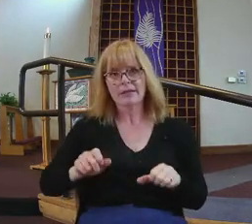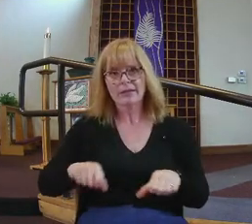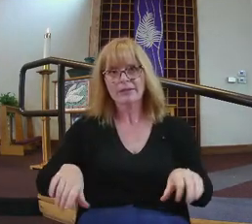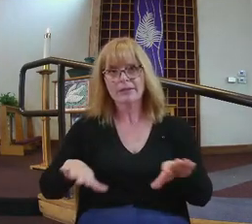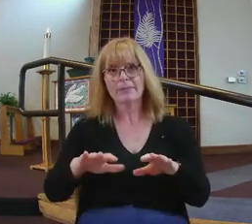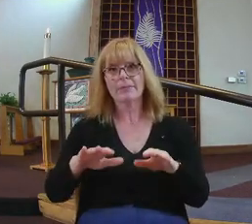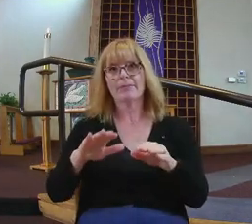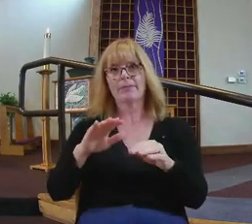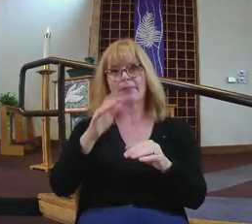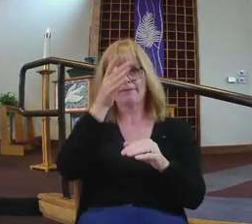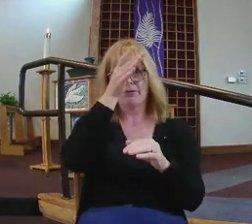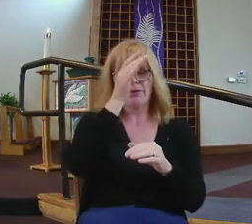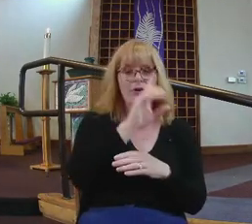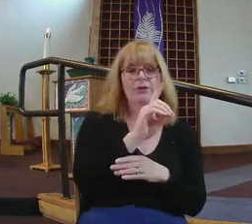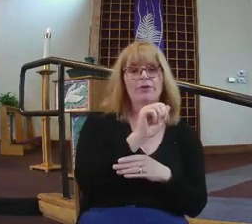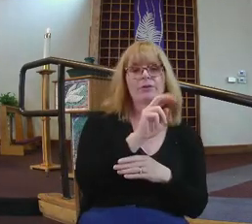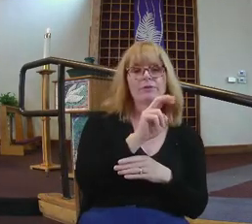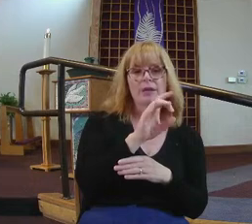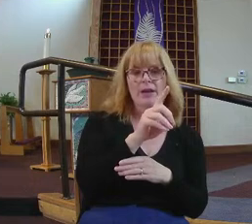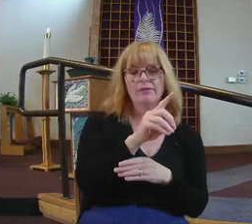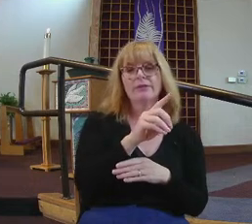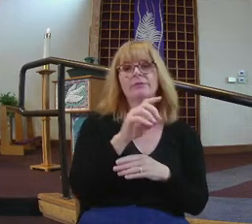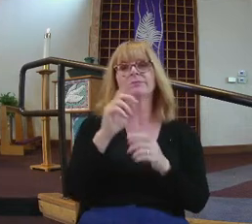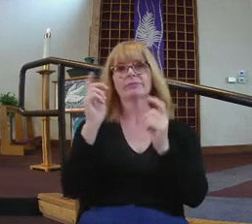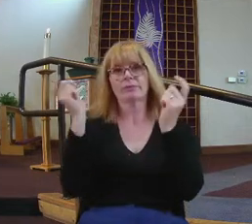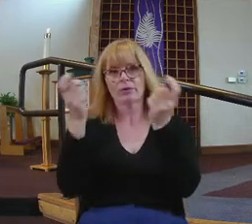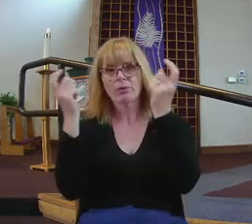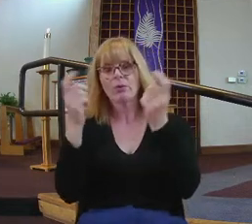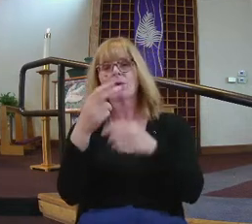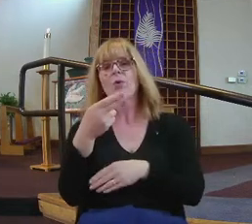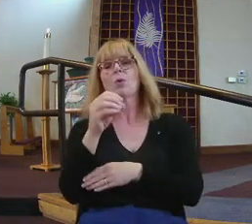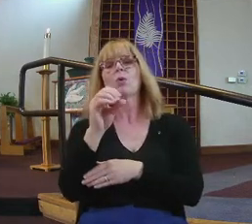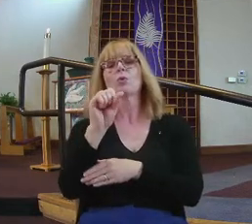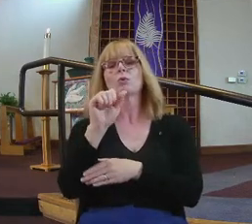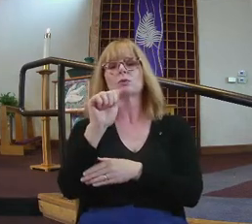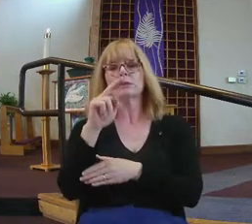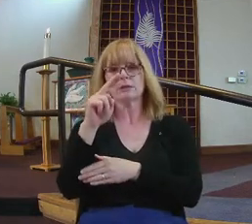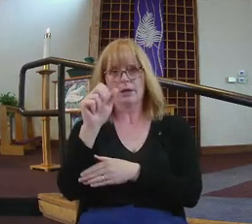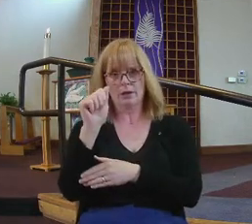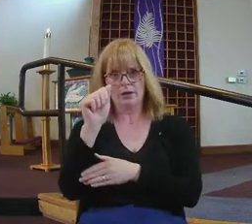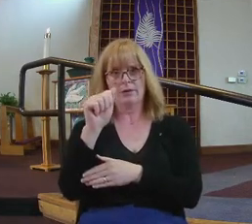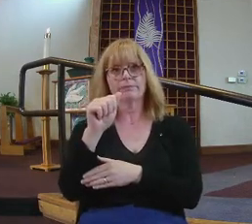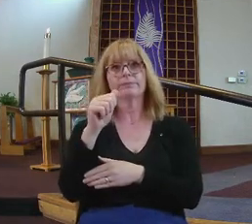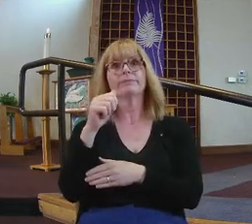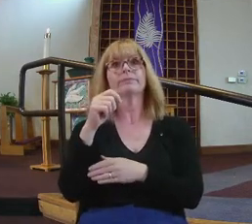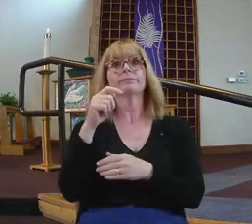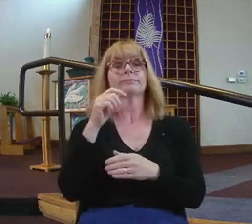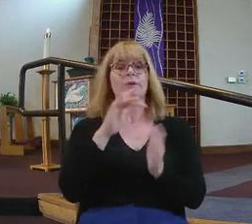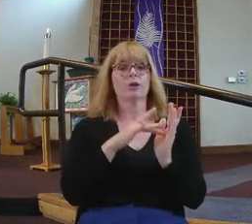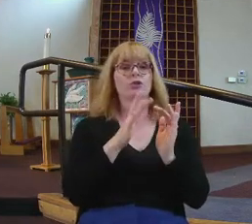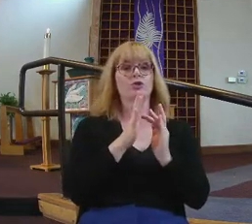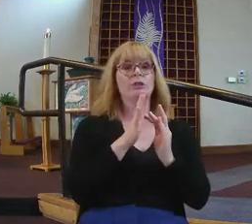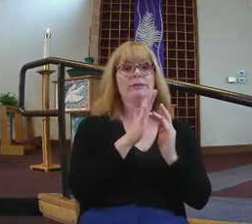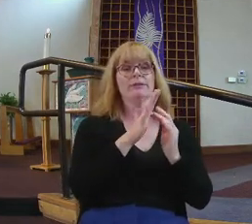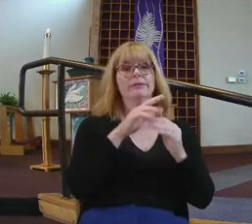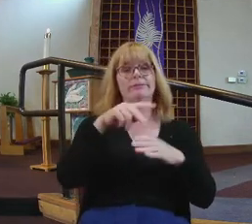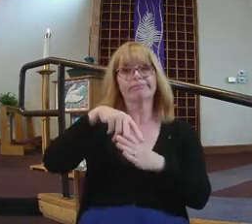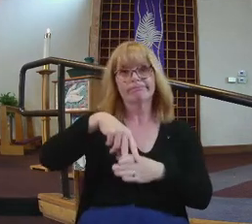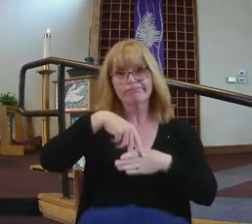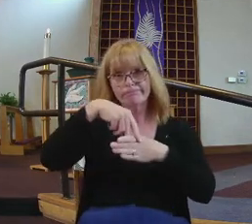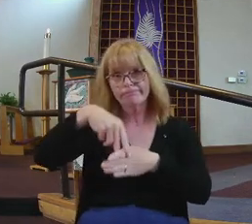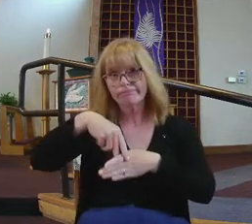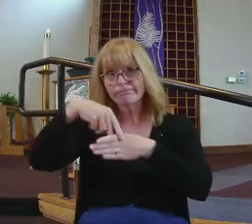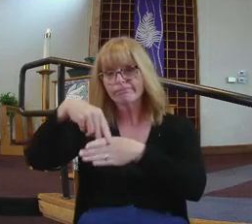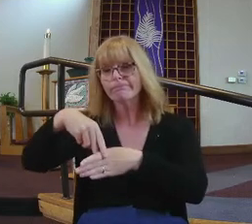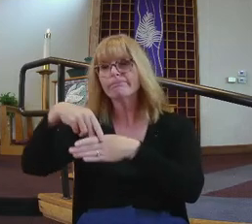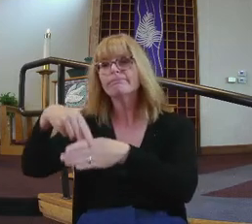heaven." Then he entered Jerusalem and went into the temple. And when he had looked around at everything, as it was already late, he went out to